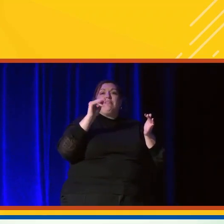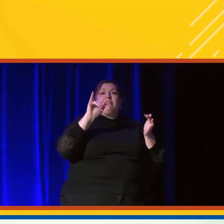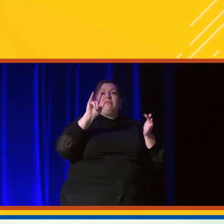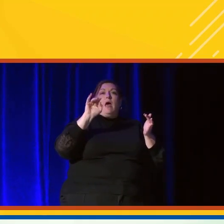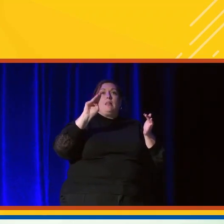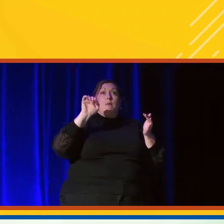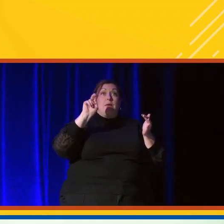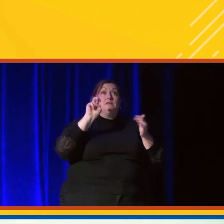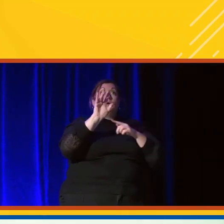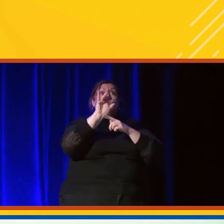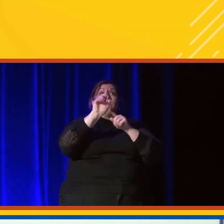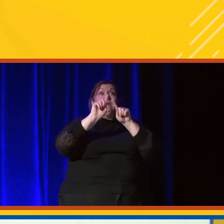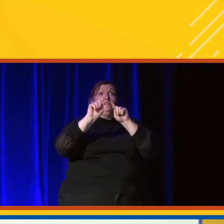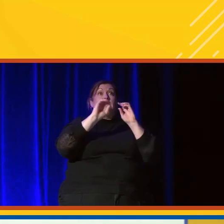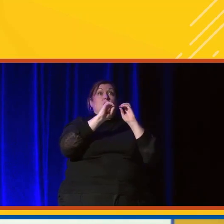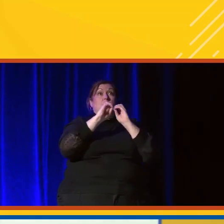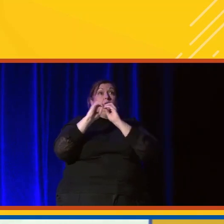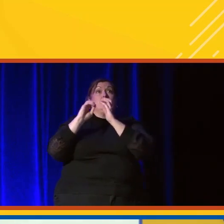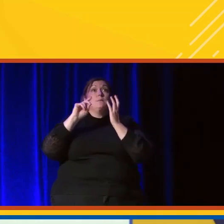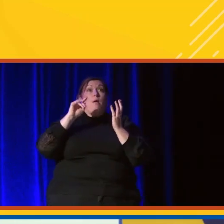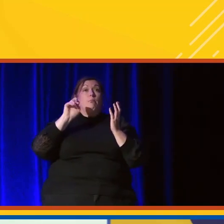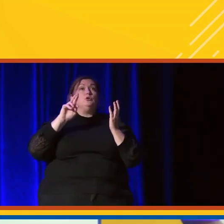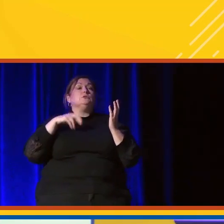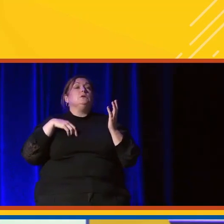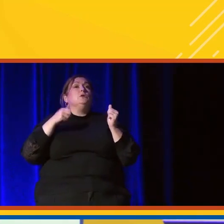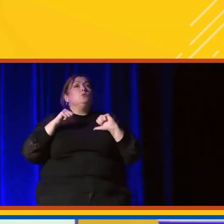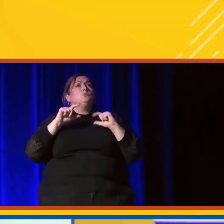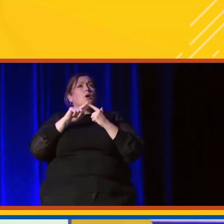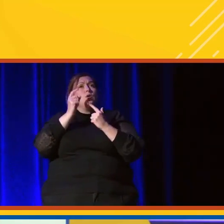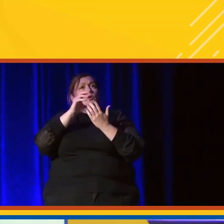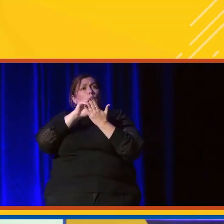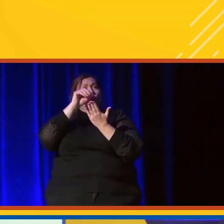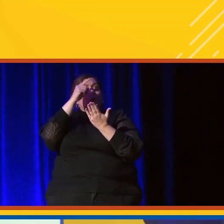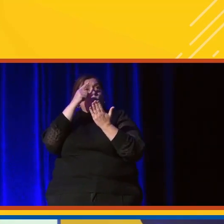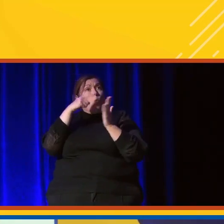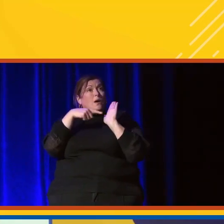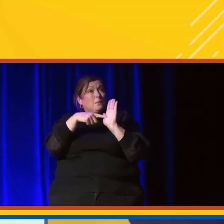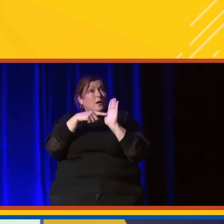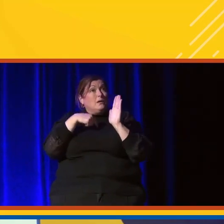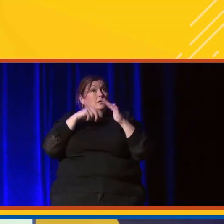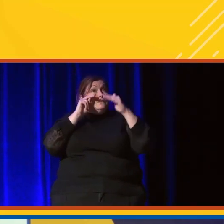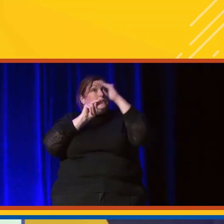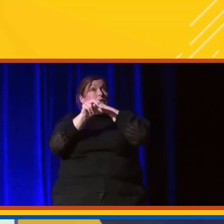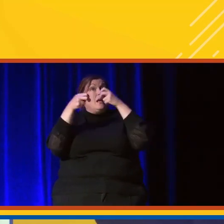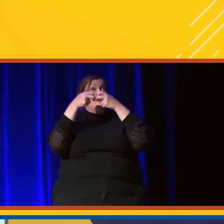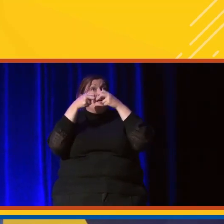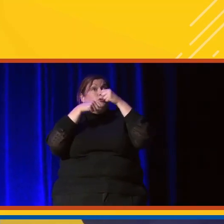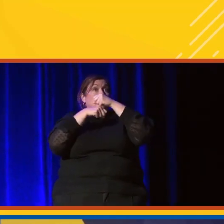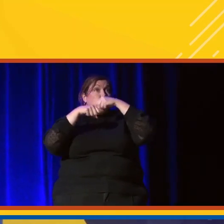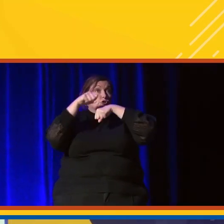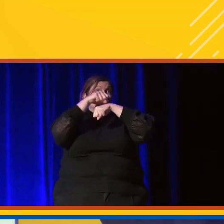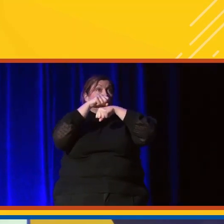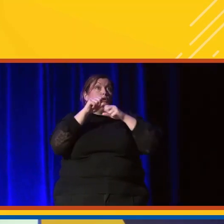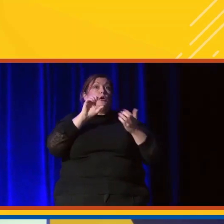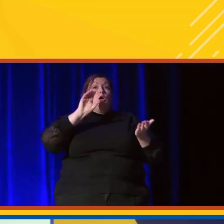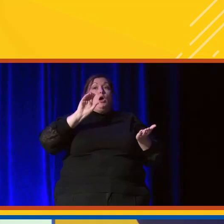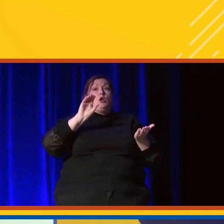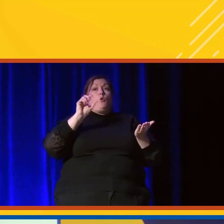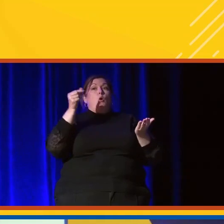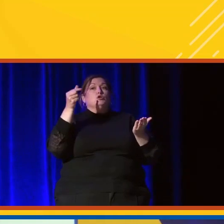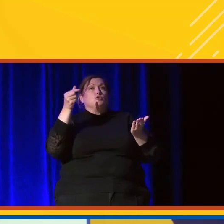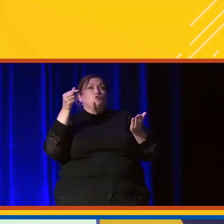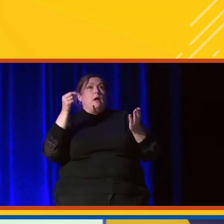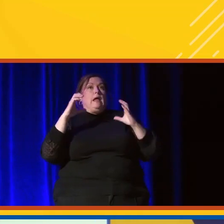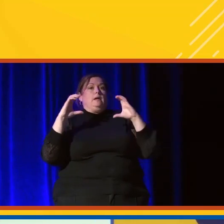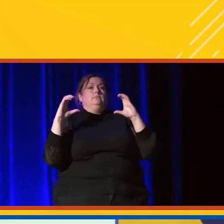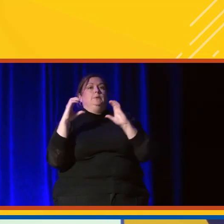monomers according to these substitutions. And what we're trying to do is to learn one model that can predict the electronic structure at a coarse-grained